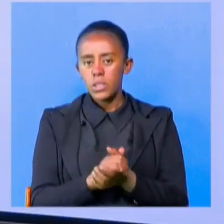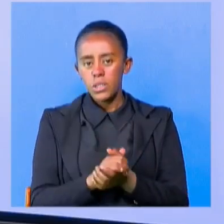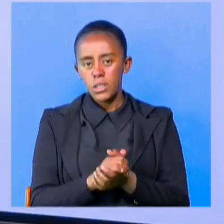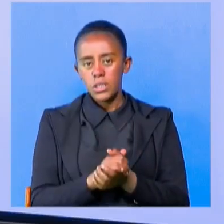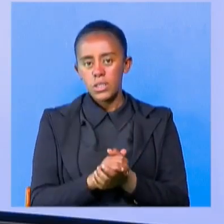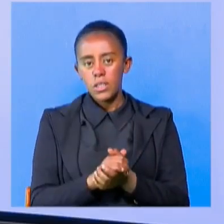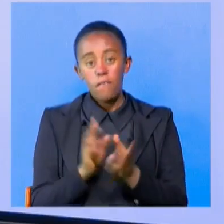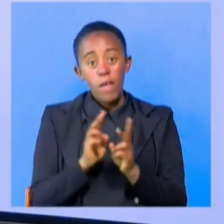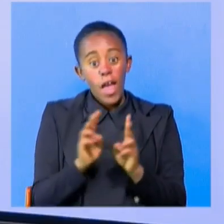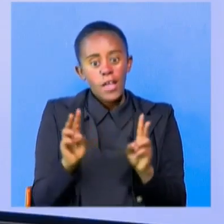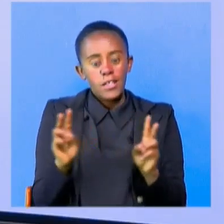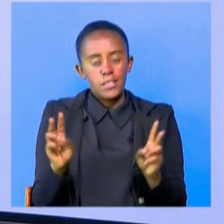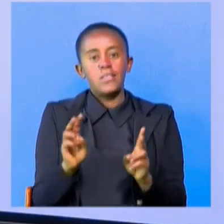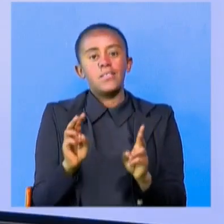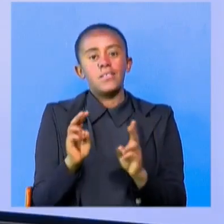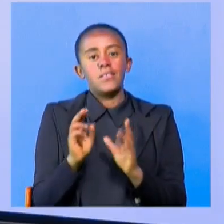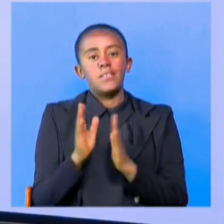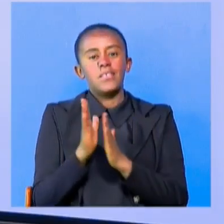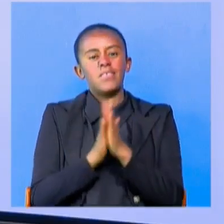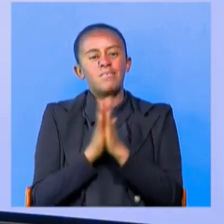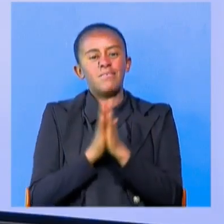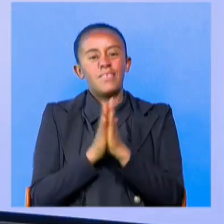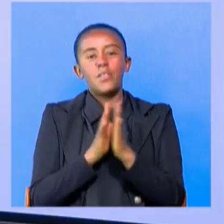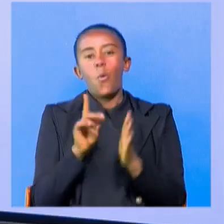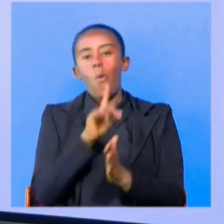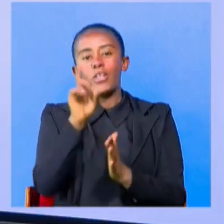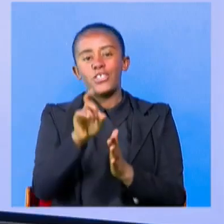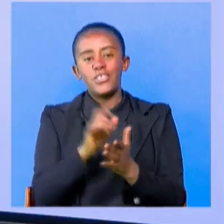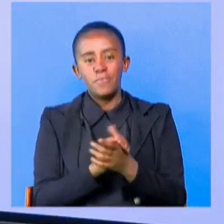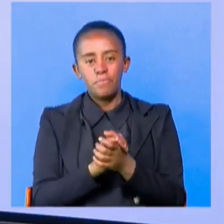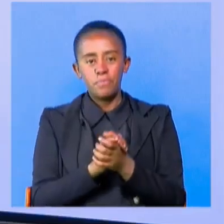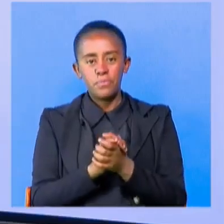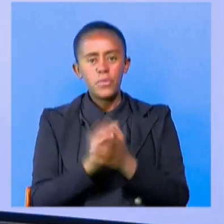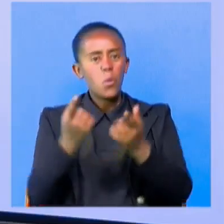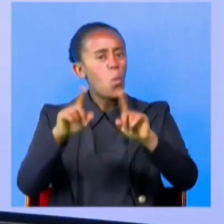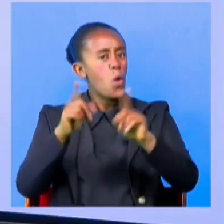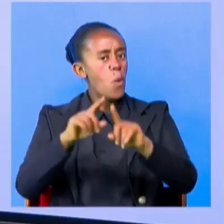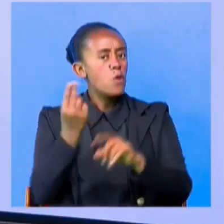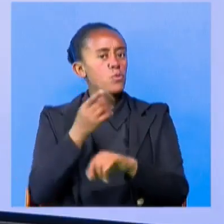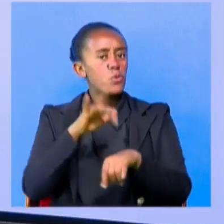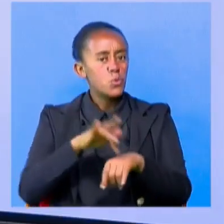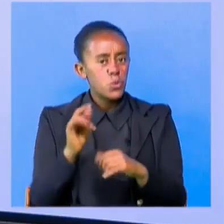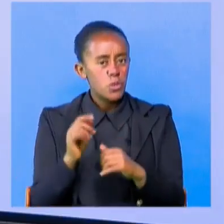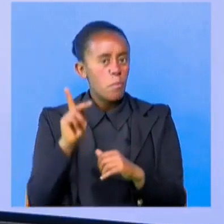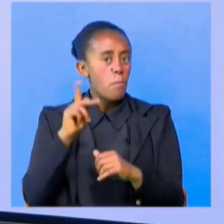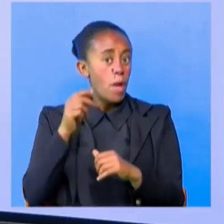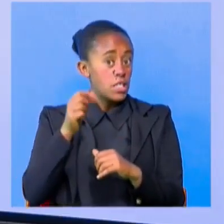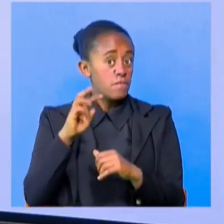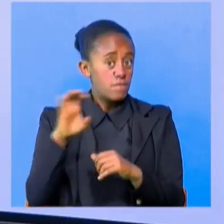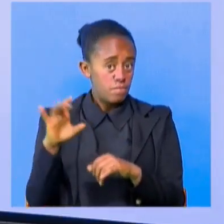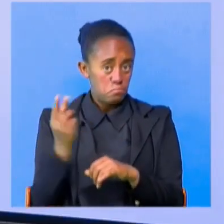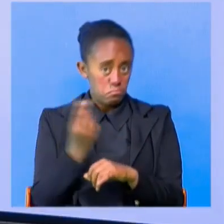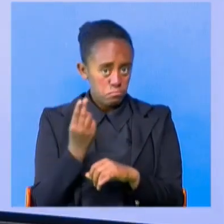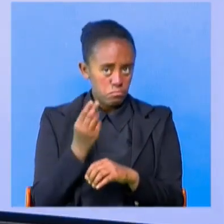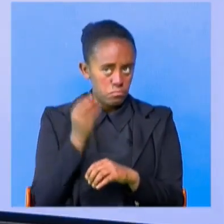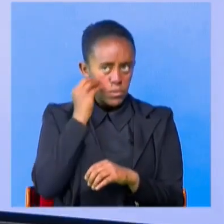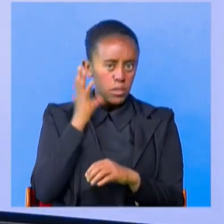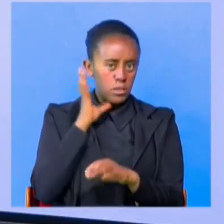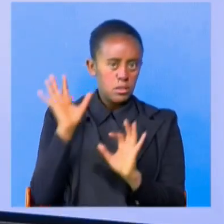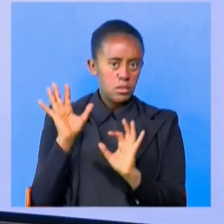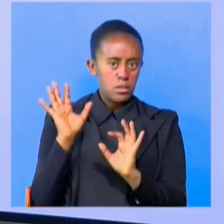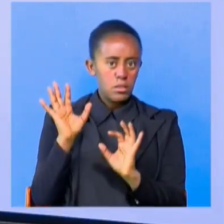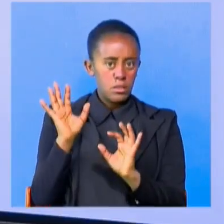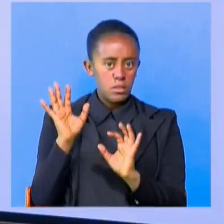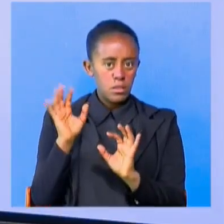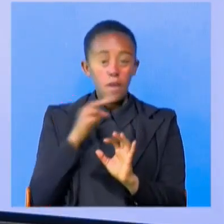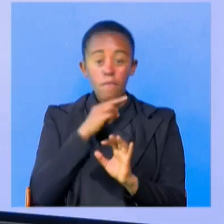question. Come on, students. When you use passive in the simple present tense form, don't forget that these